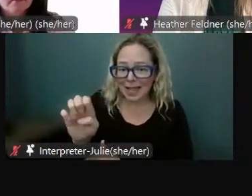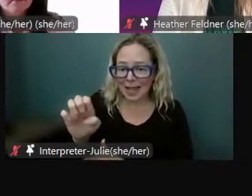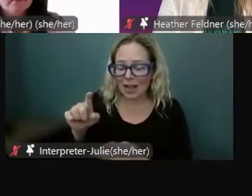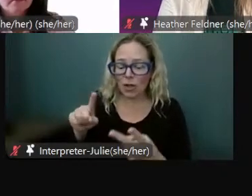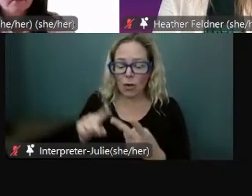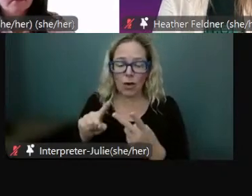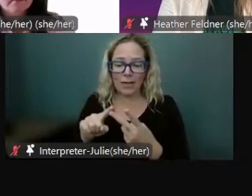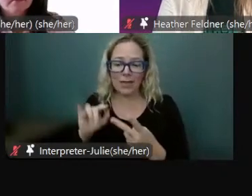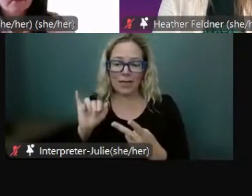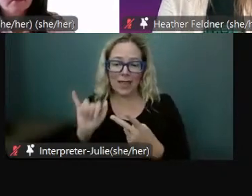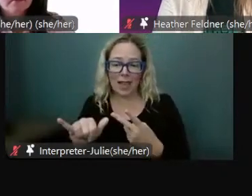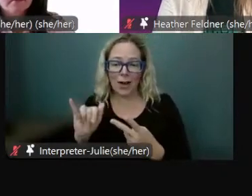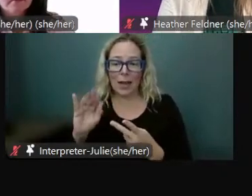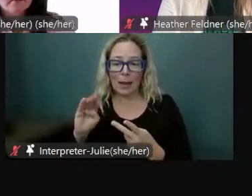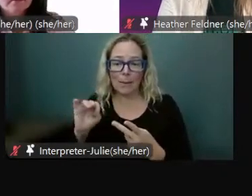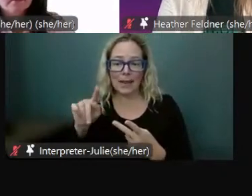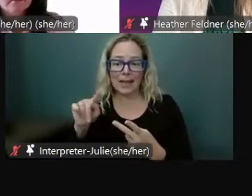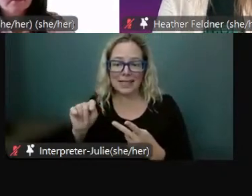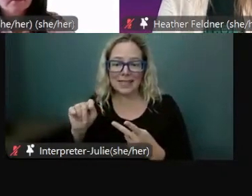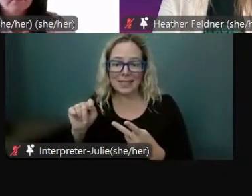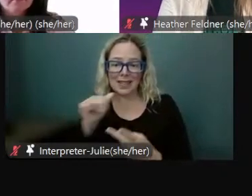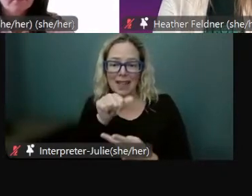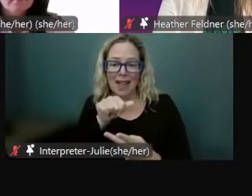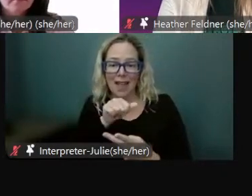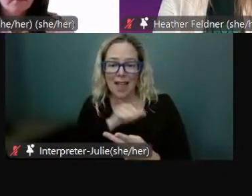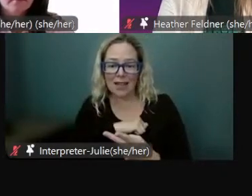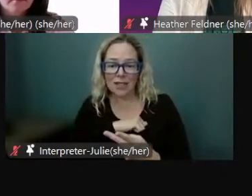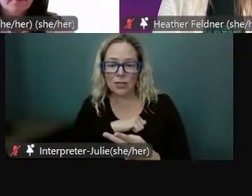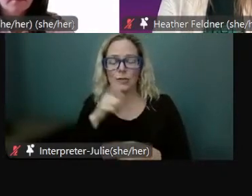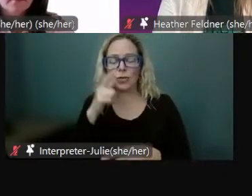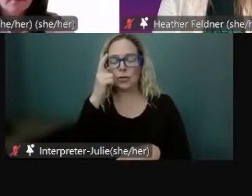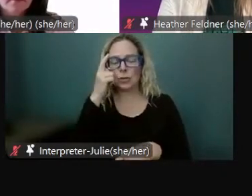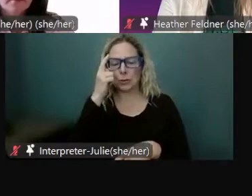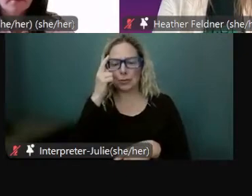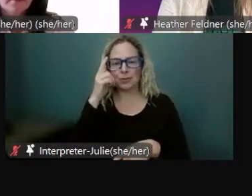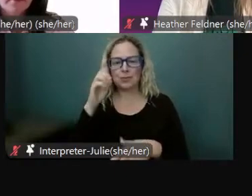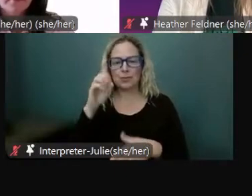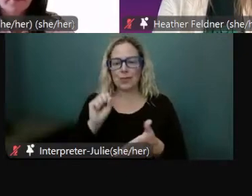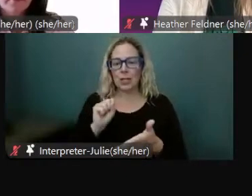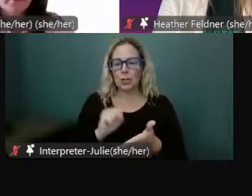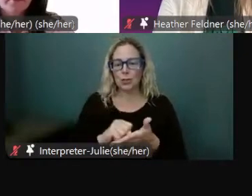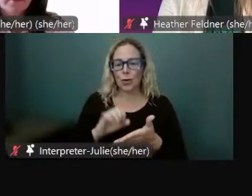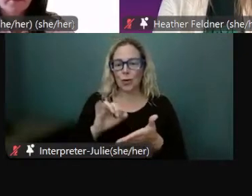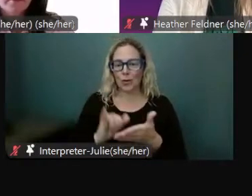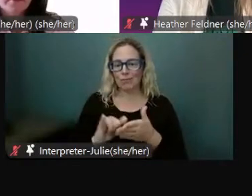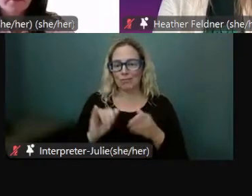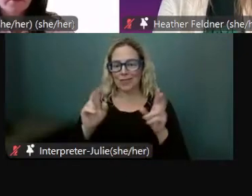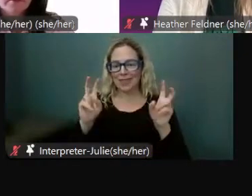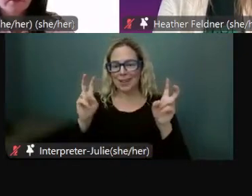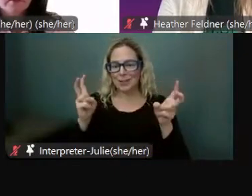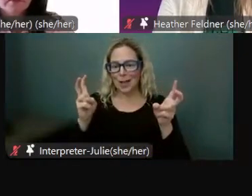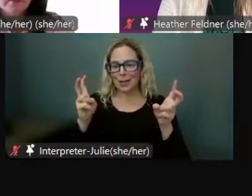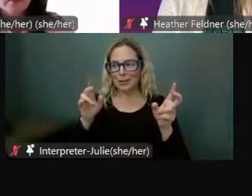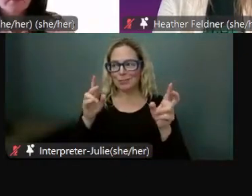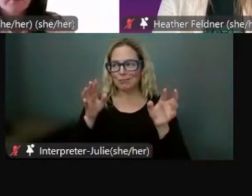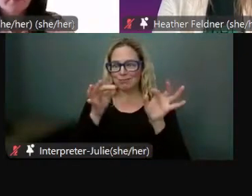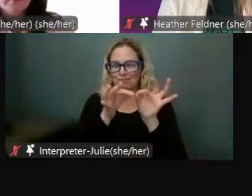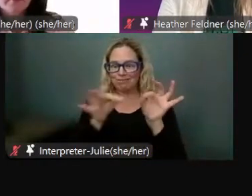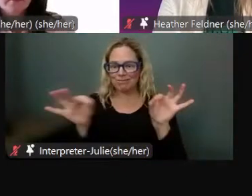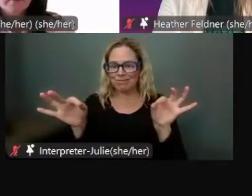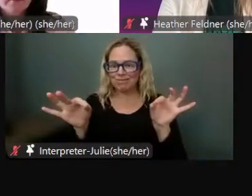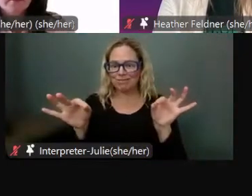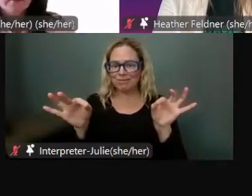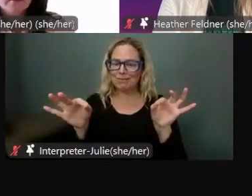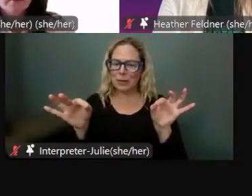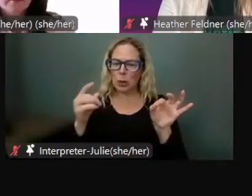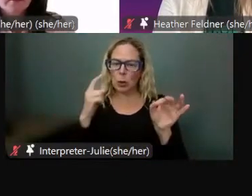attitudes. So thus, as our title foreshadowed, we saw the needle move a bit